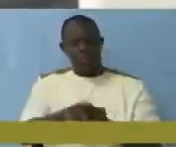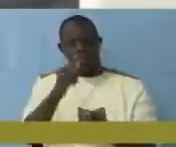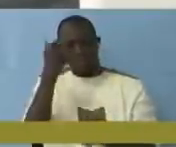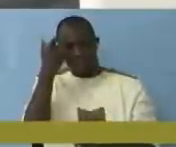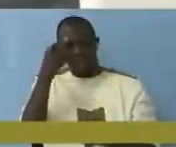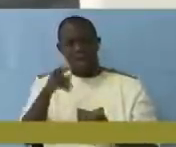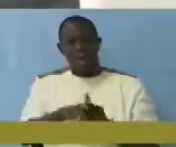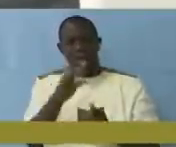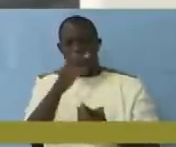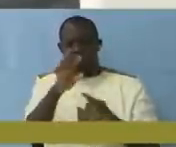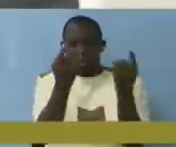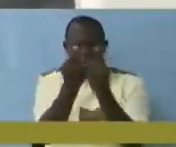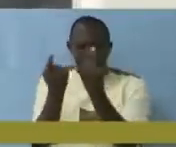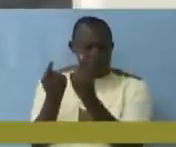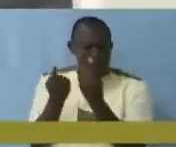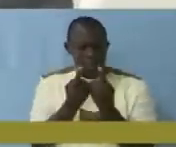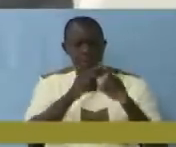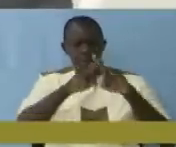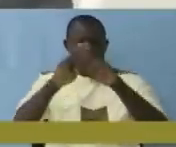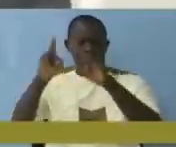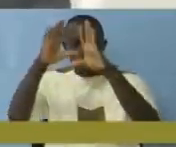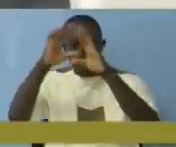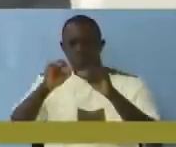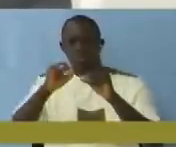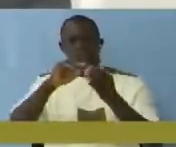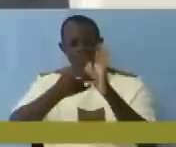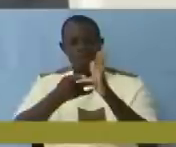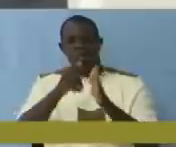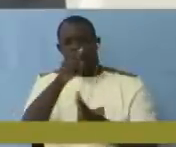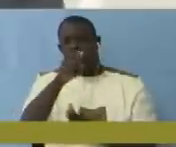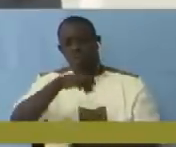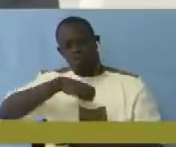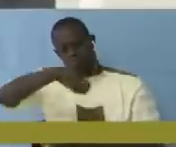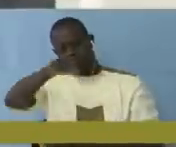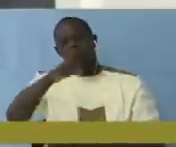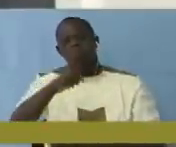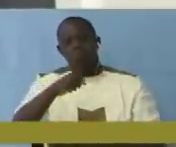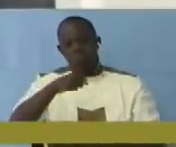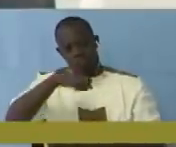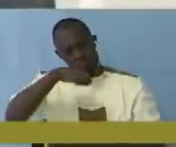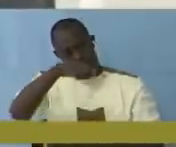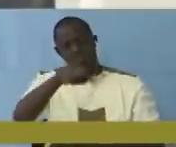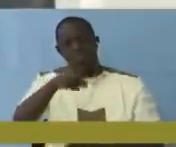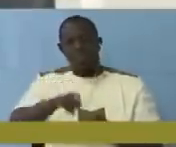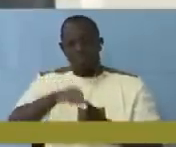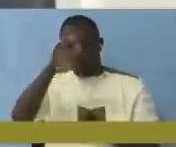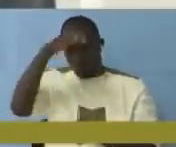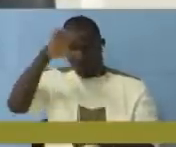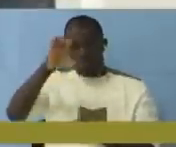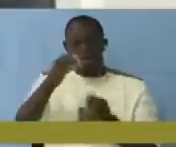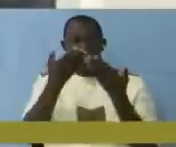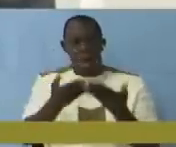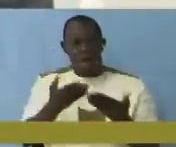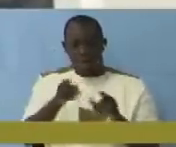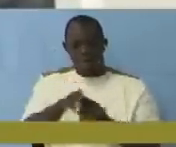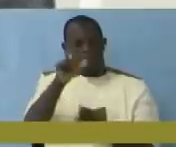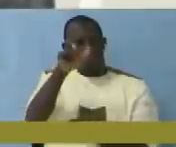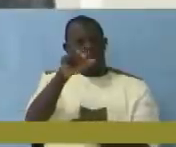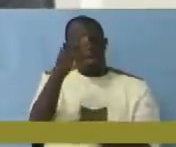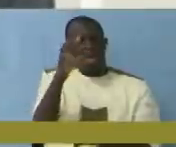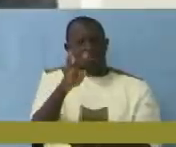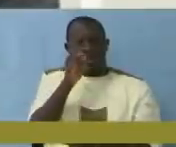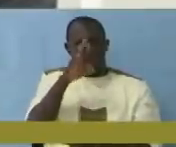misleading the Commission. Tell us, what are the functions of counter-espionage? Tell us, what are the functions of